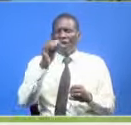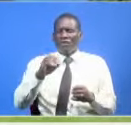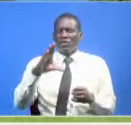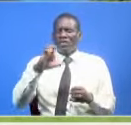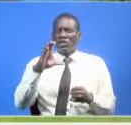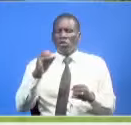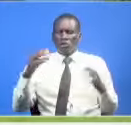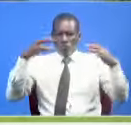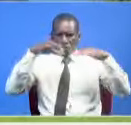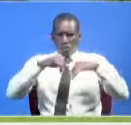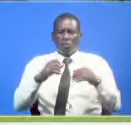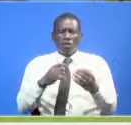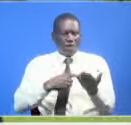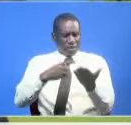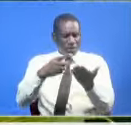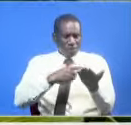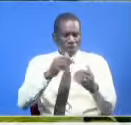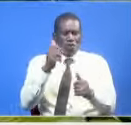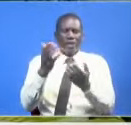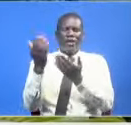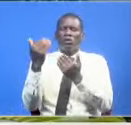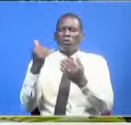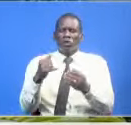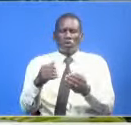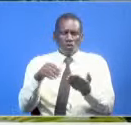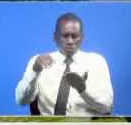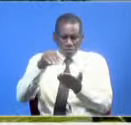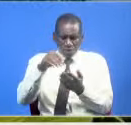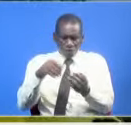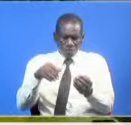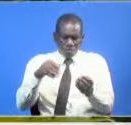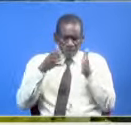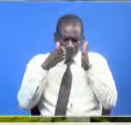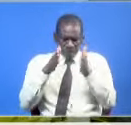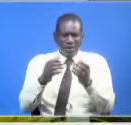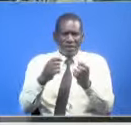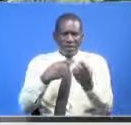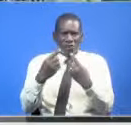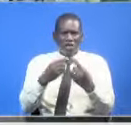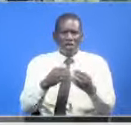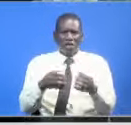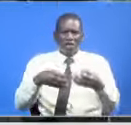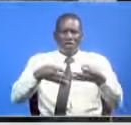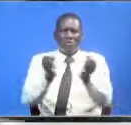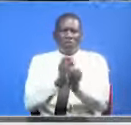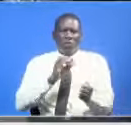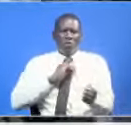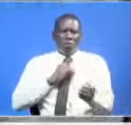Forum. One of the discussions which is expected to take center stage is family-owned